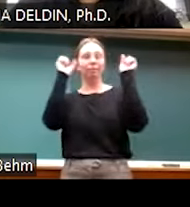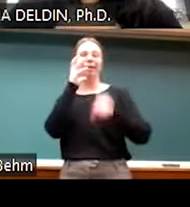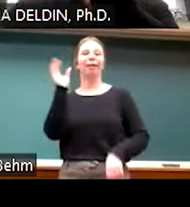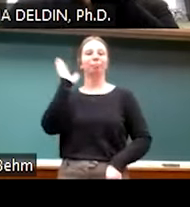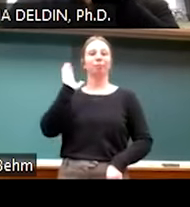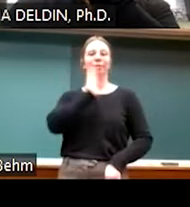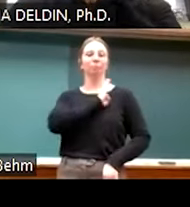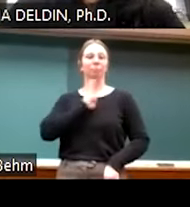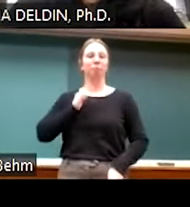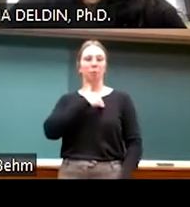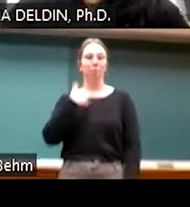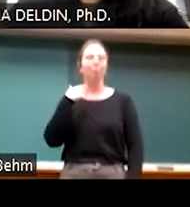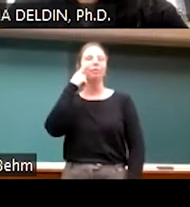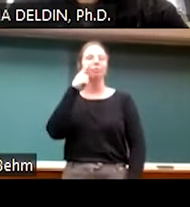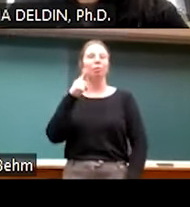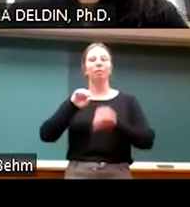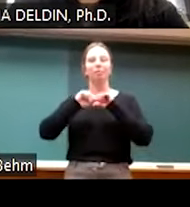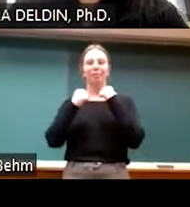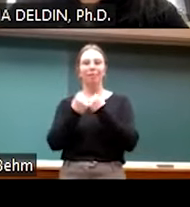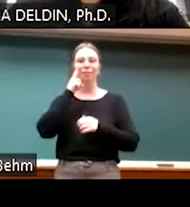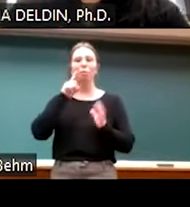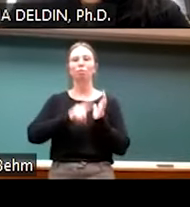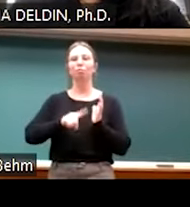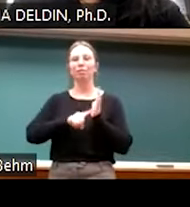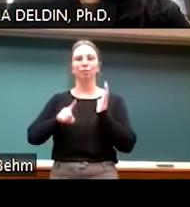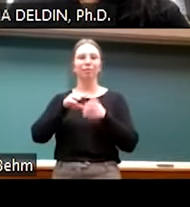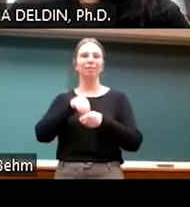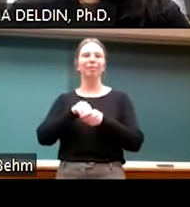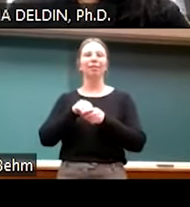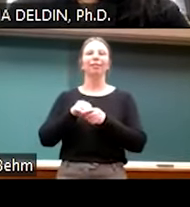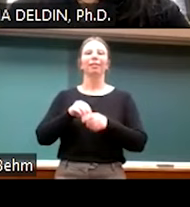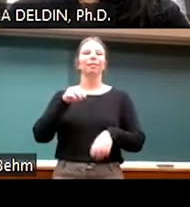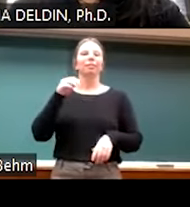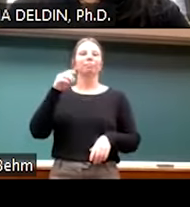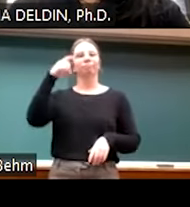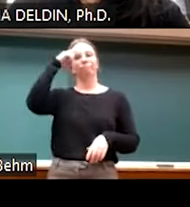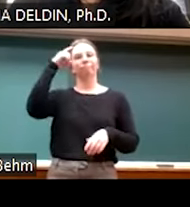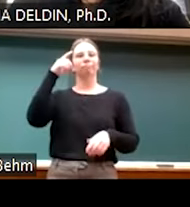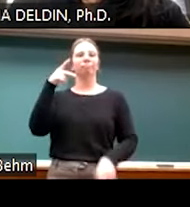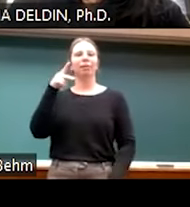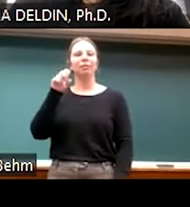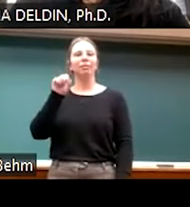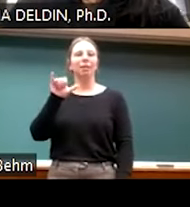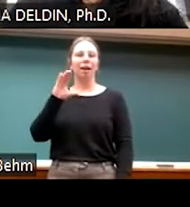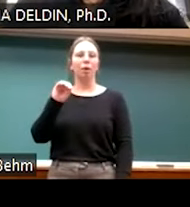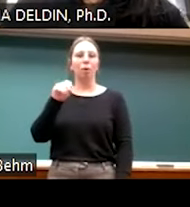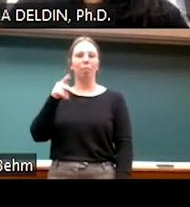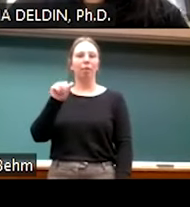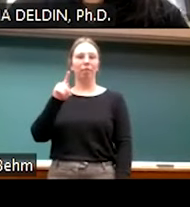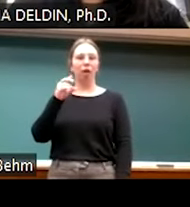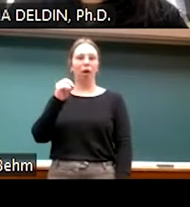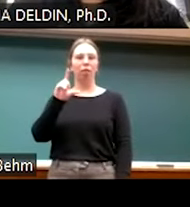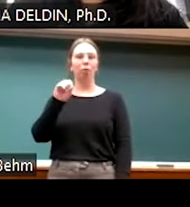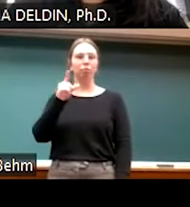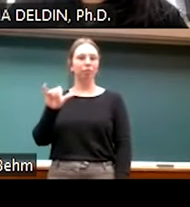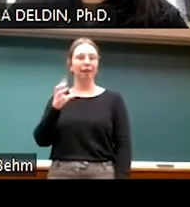member for this for research in psychopathology. And I should also mention that in her role